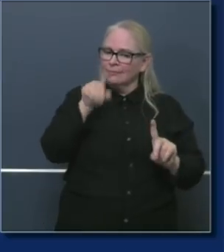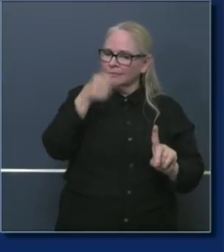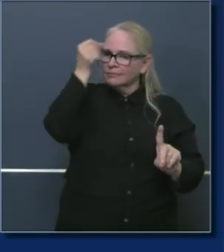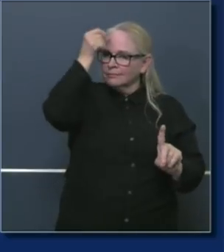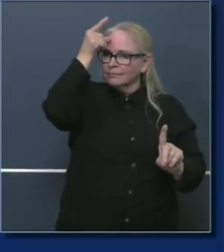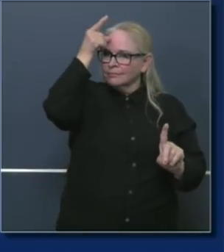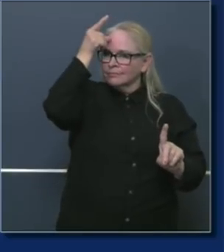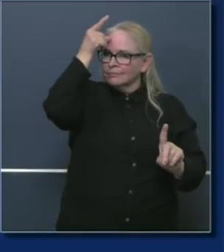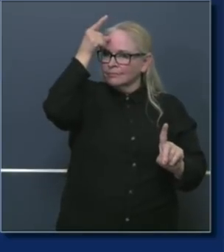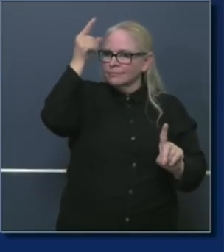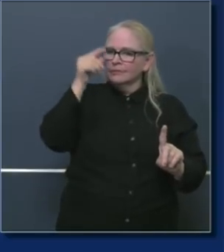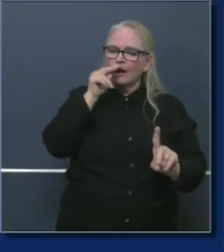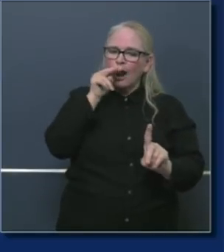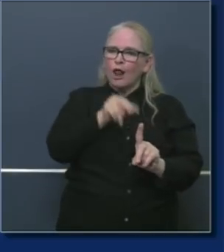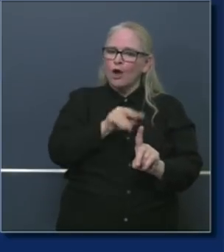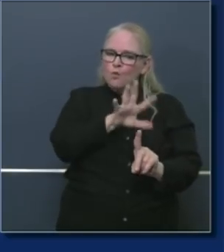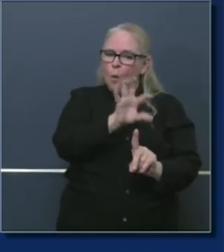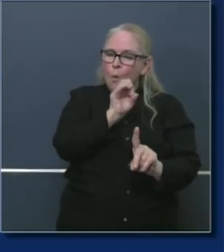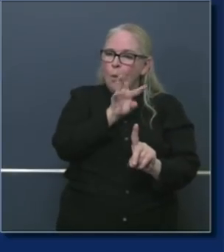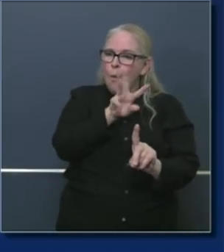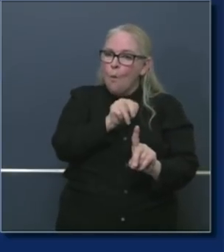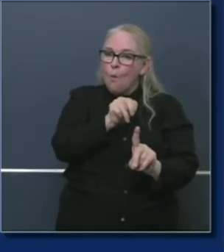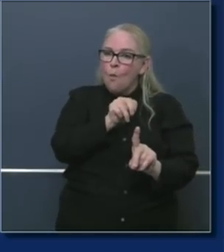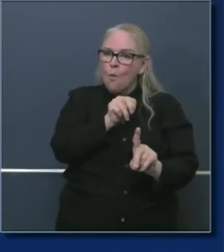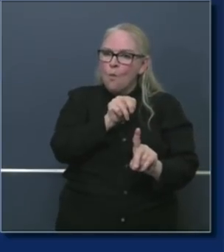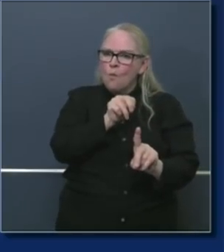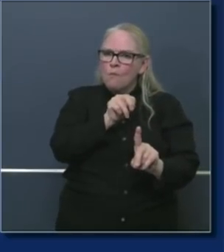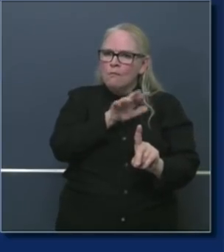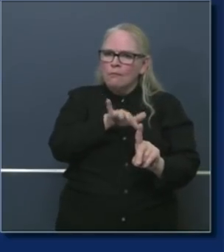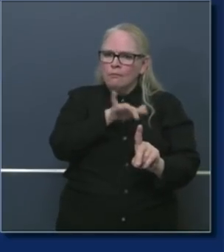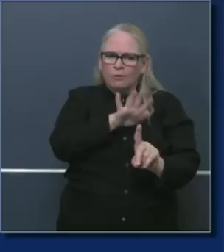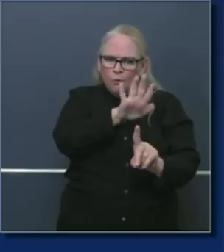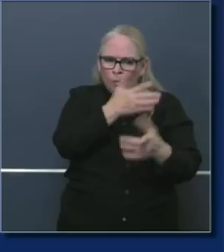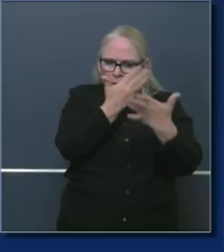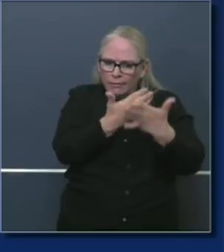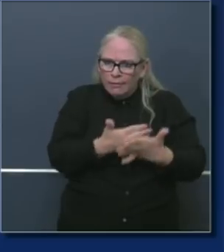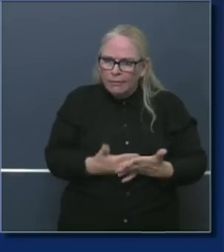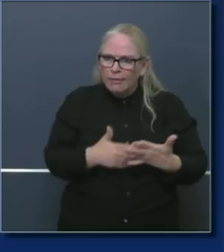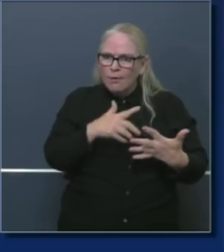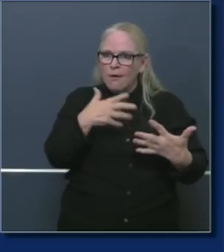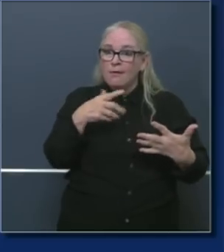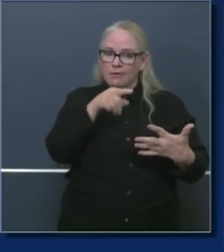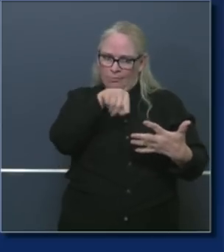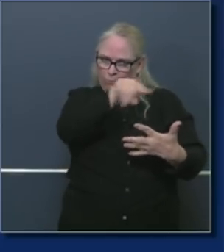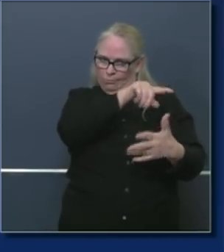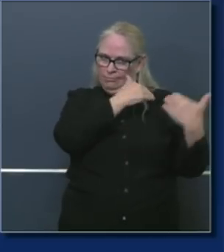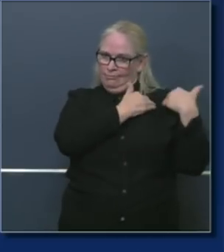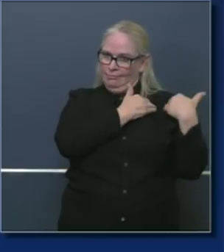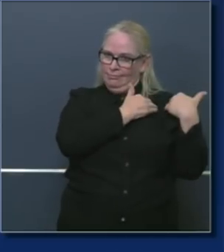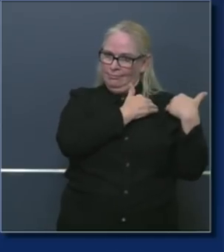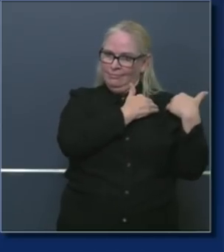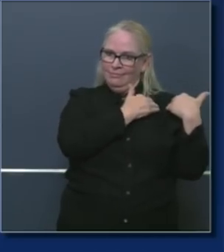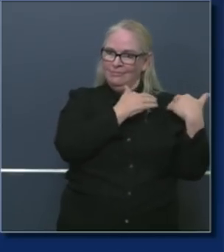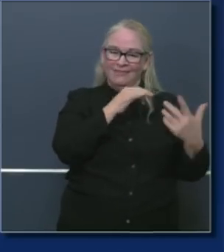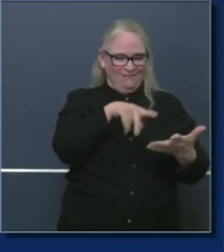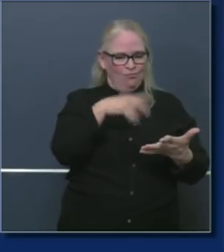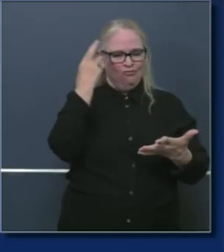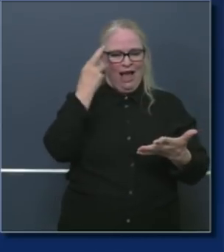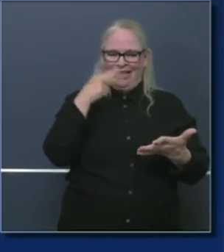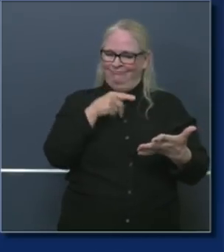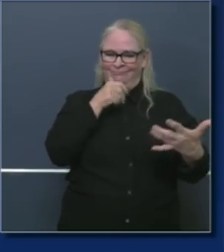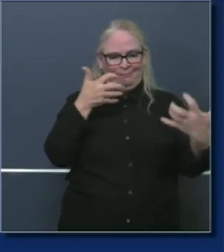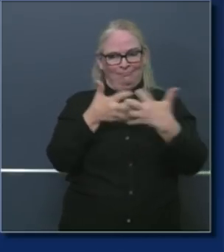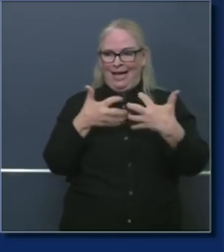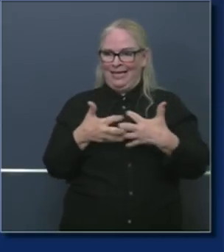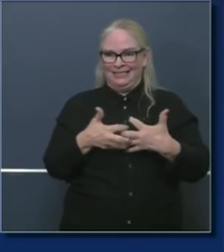data and pull back from some of these modifications, slow down in some cases, reinstitute